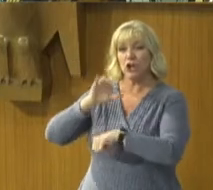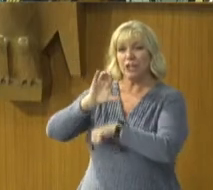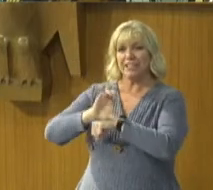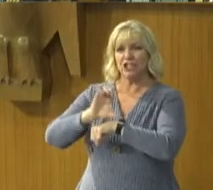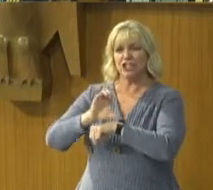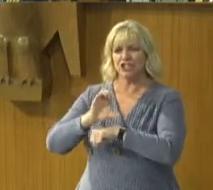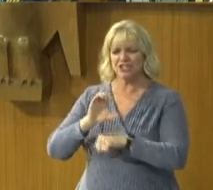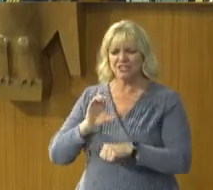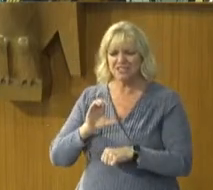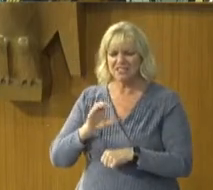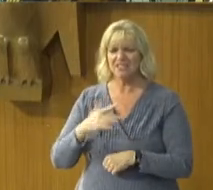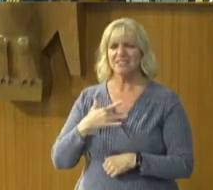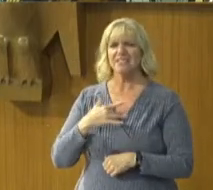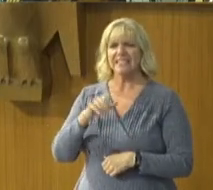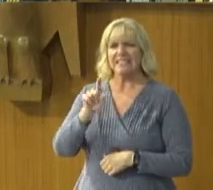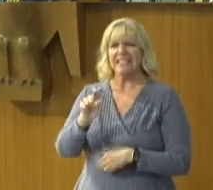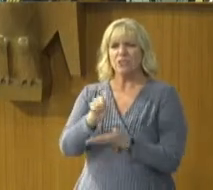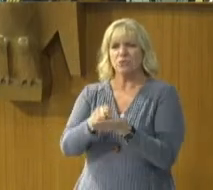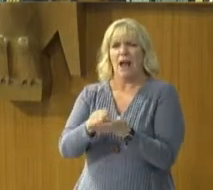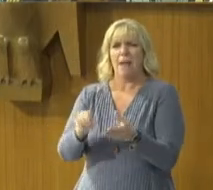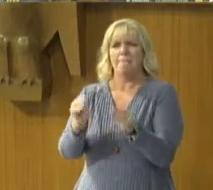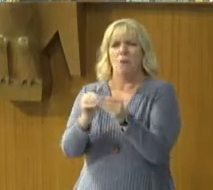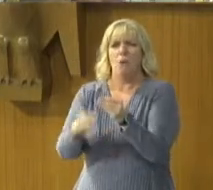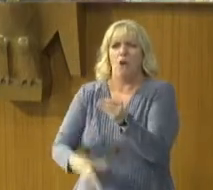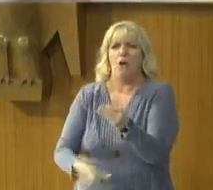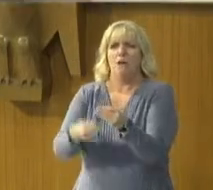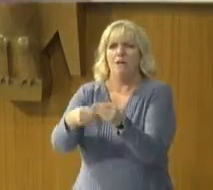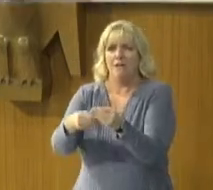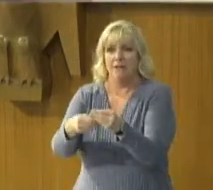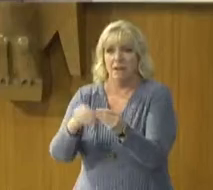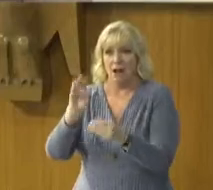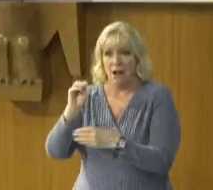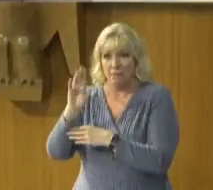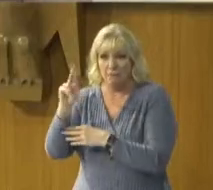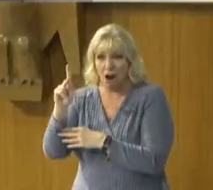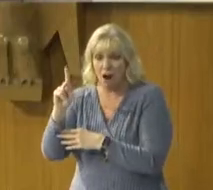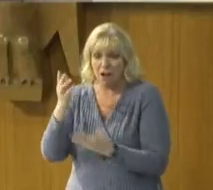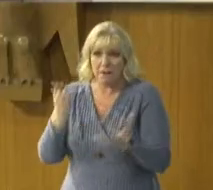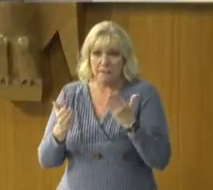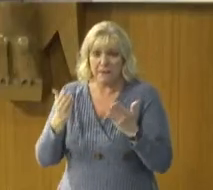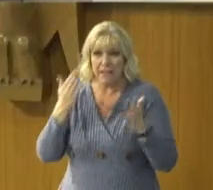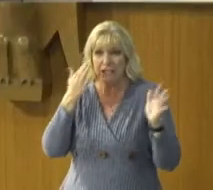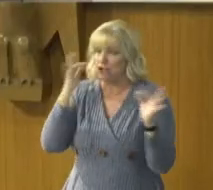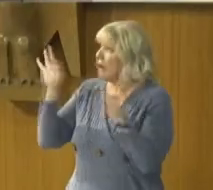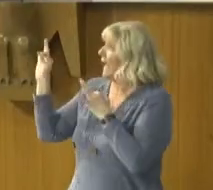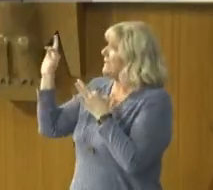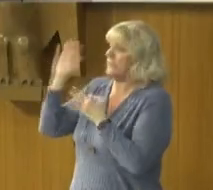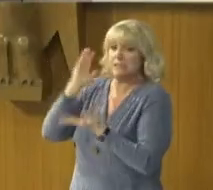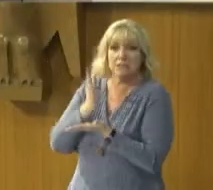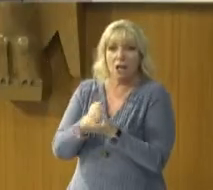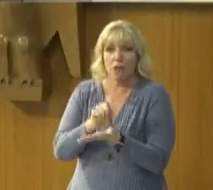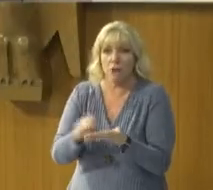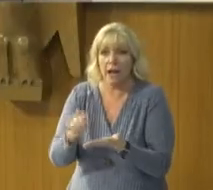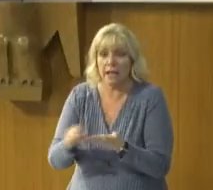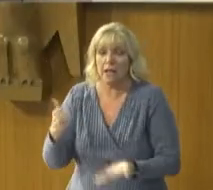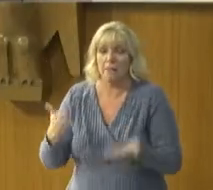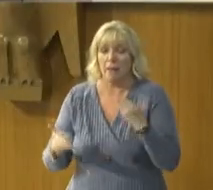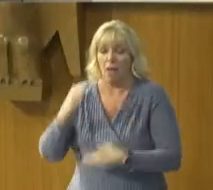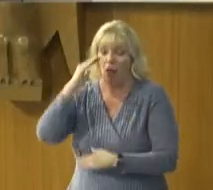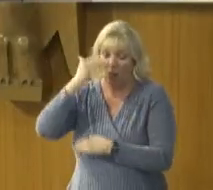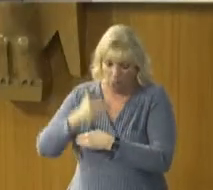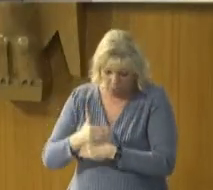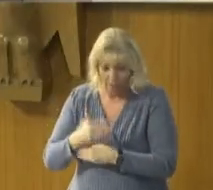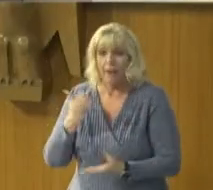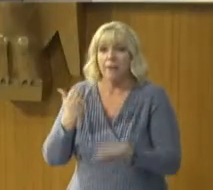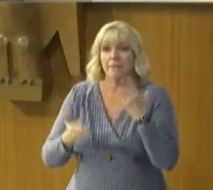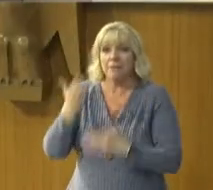and decided they needed to write more. Did Mark get distracted here? Did he fall asleep? Did he forget